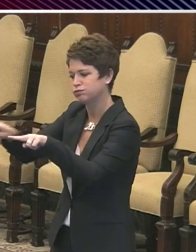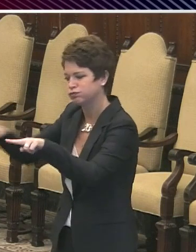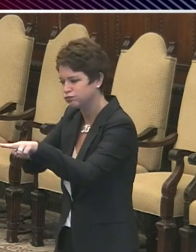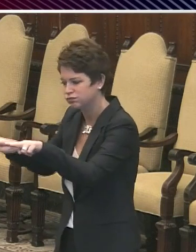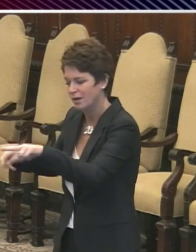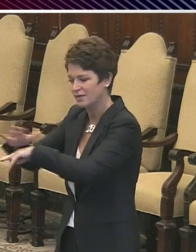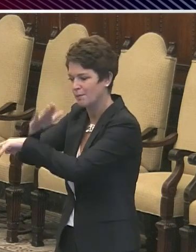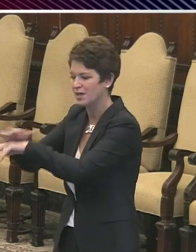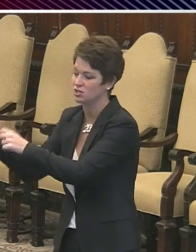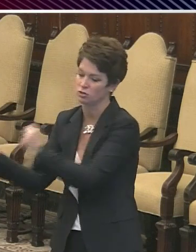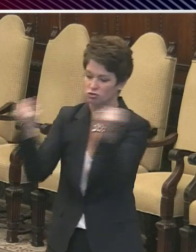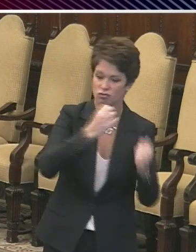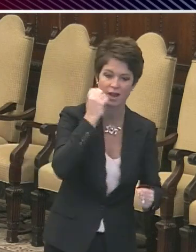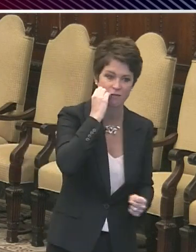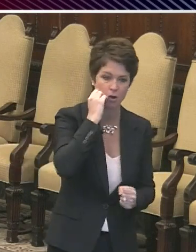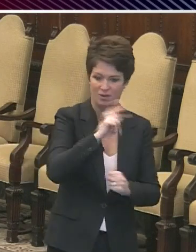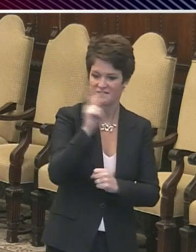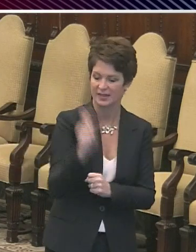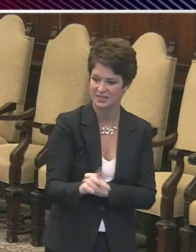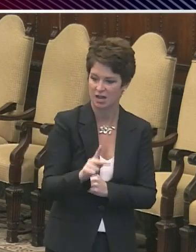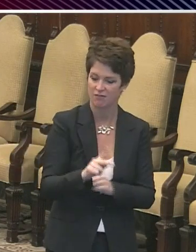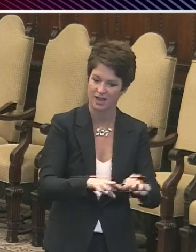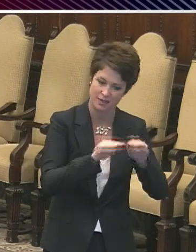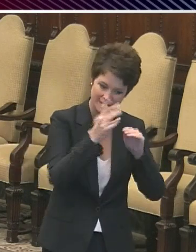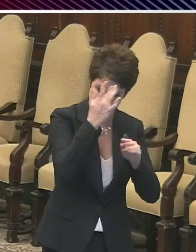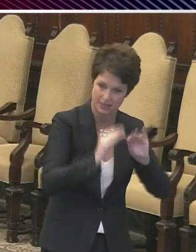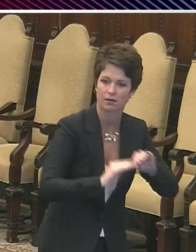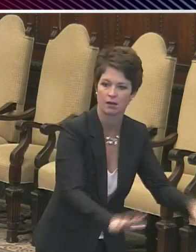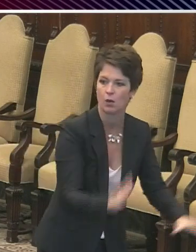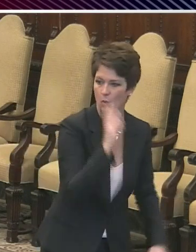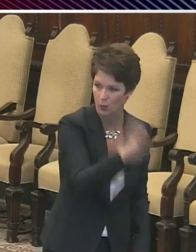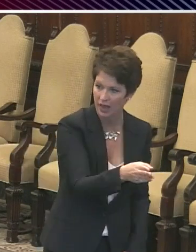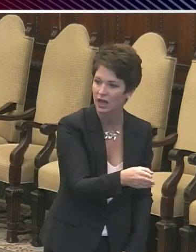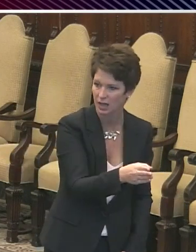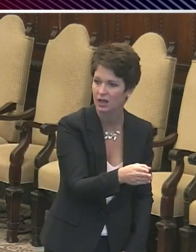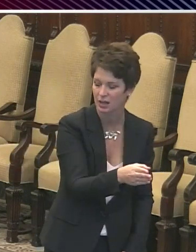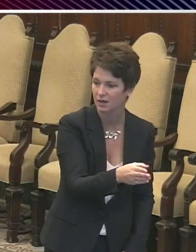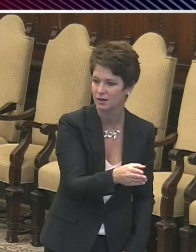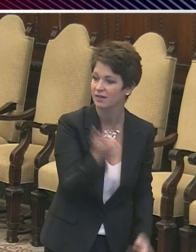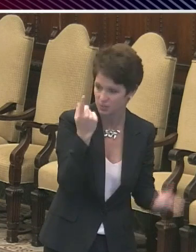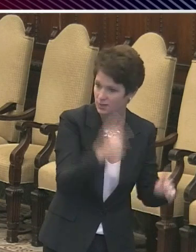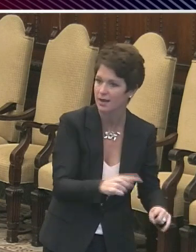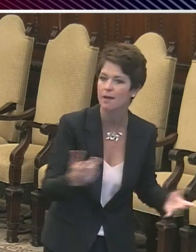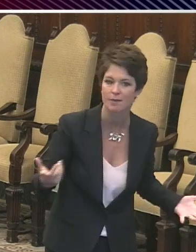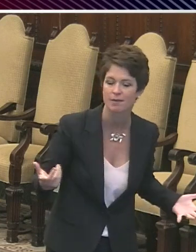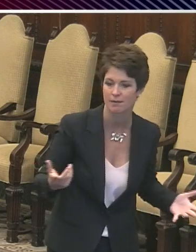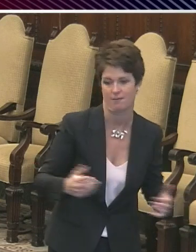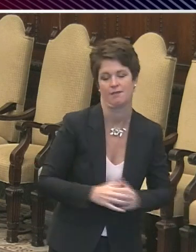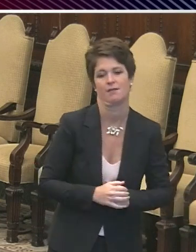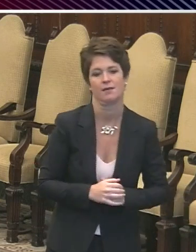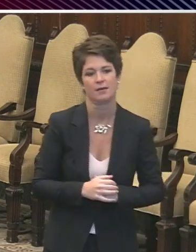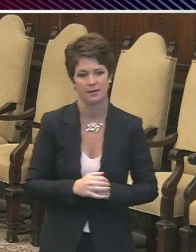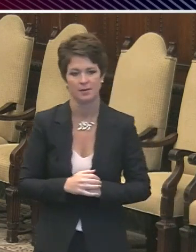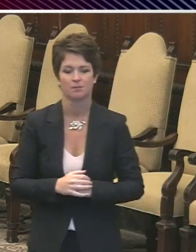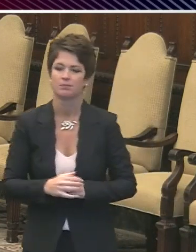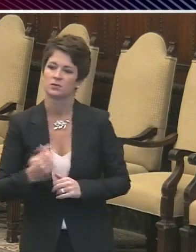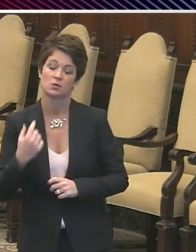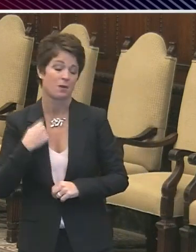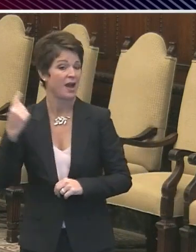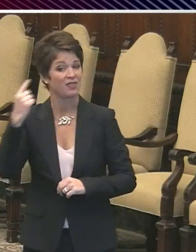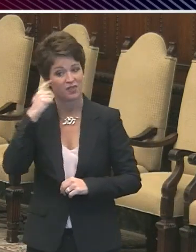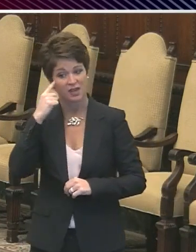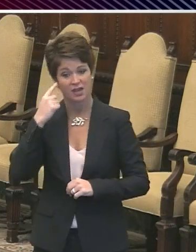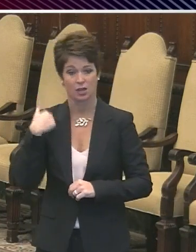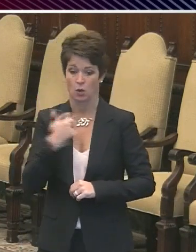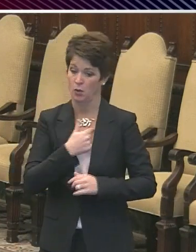Then they're going to drive back home to Philadelphia and perhaps give the virus to somebody in their family. So I think that